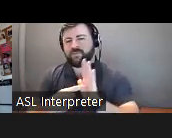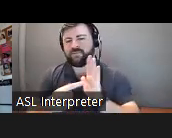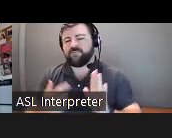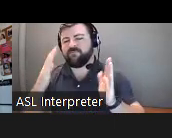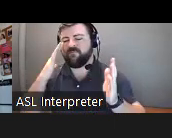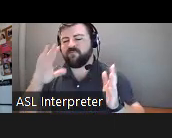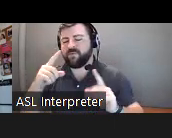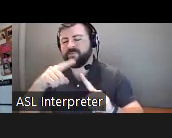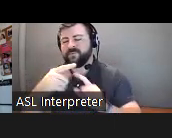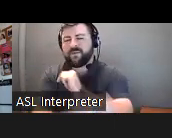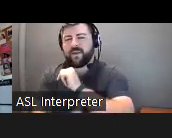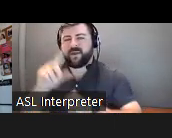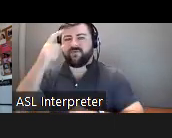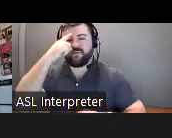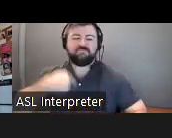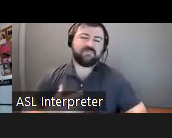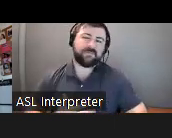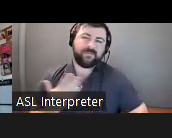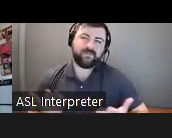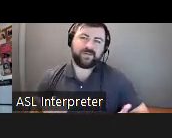and I'm happy to be here.